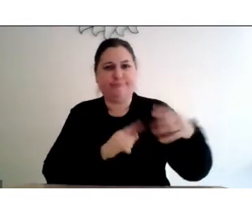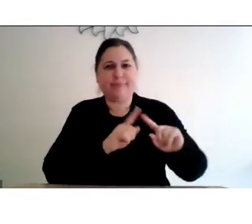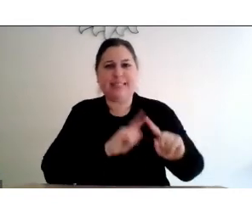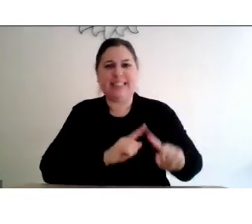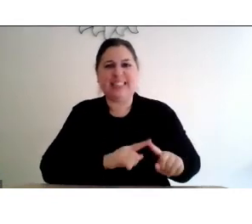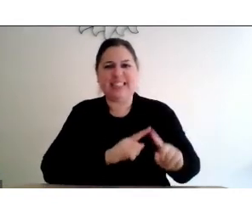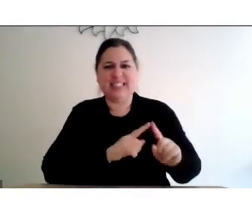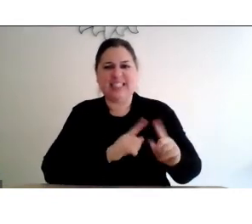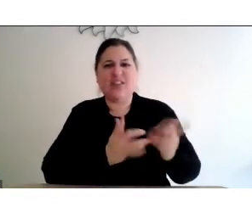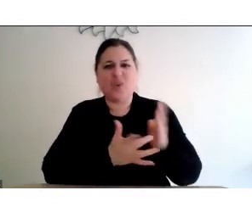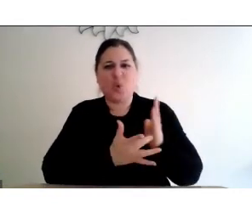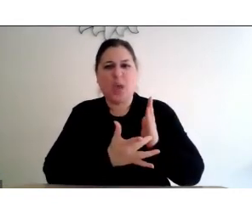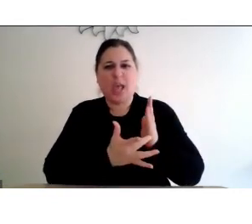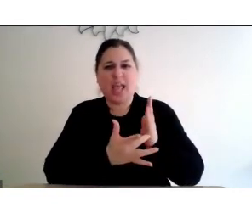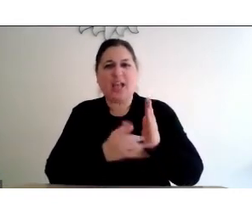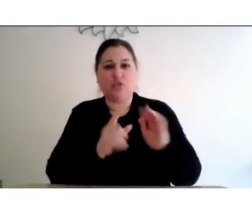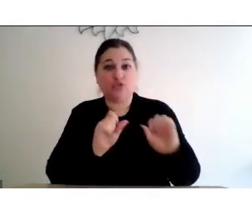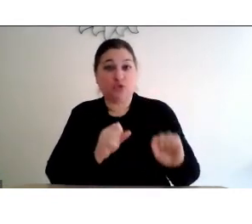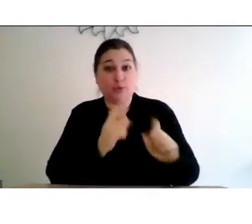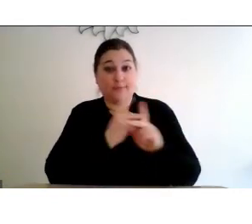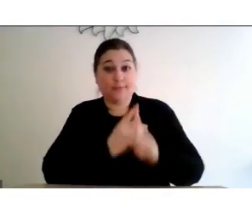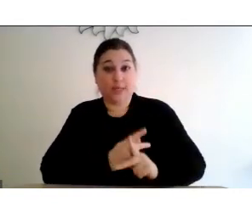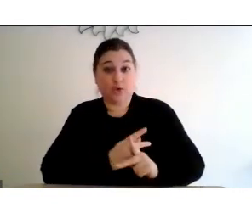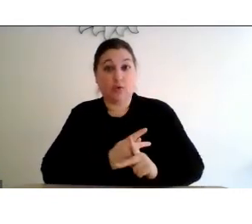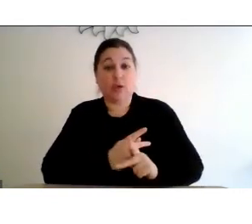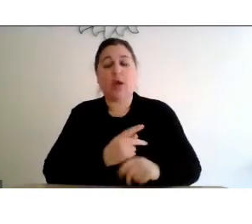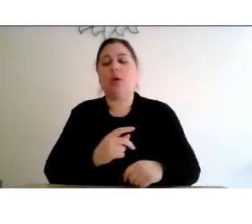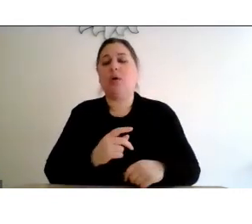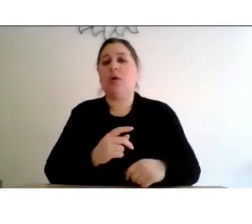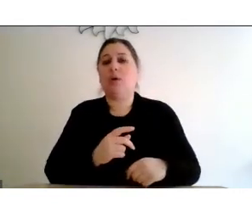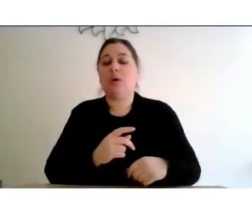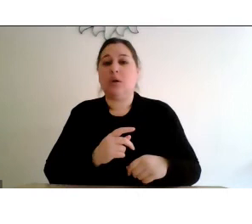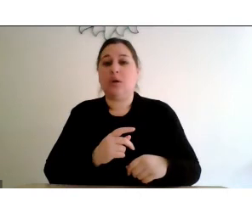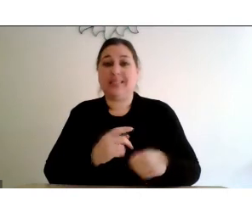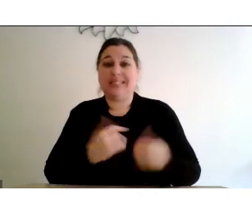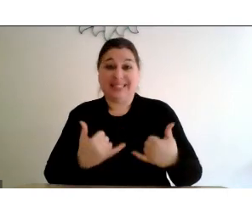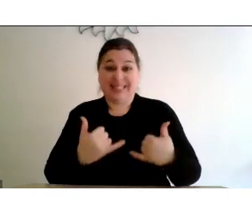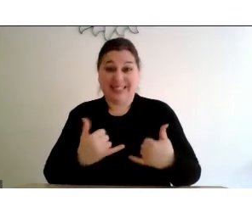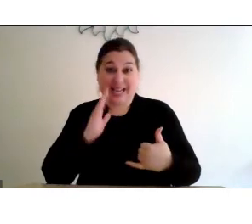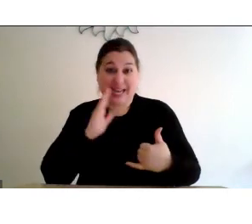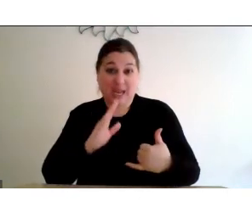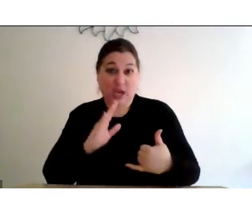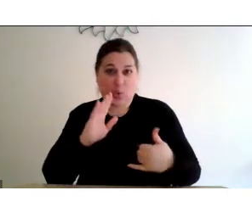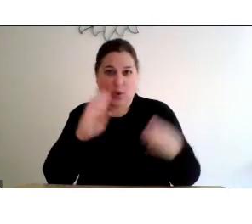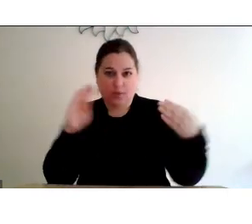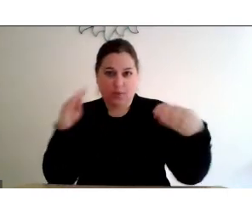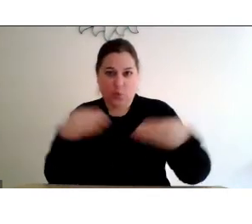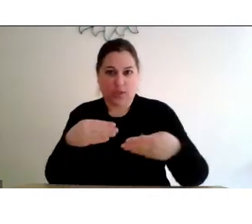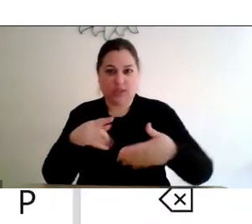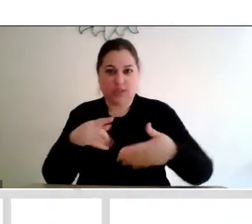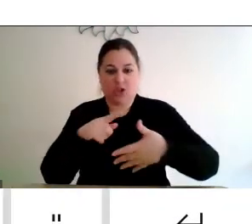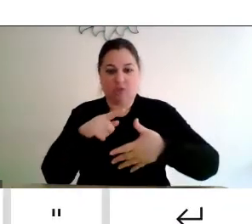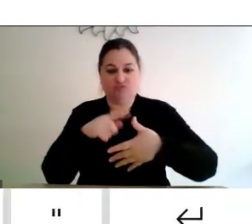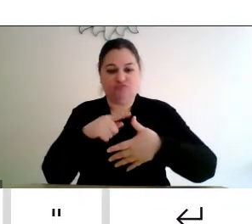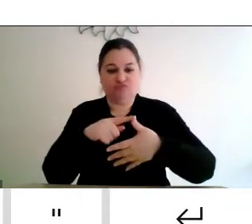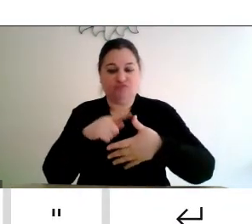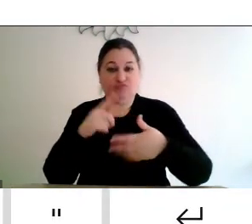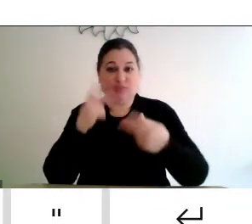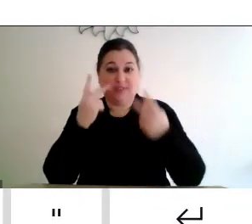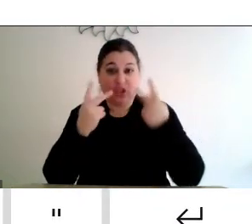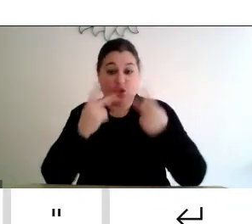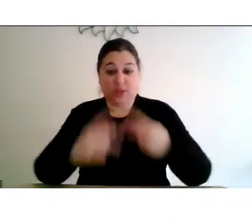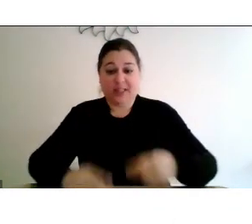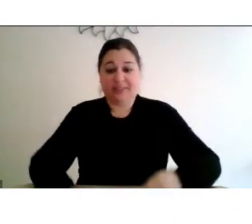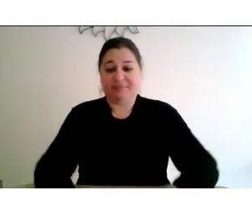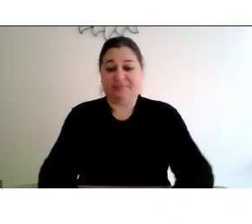ways. Visually, which is what we're going to look at today, by looking at slopes and y-intercepts.